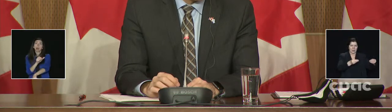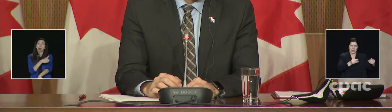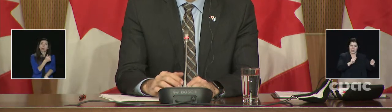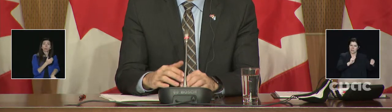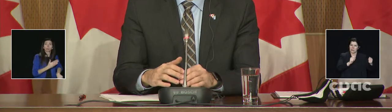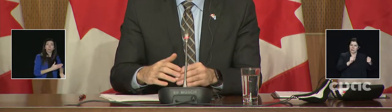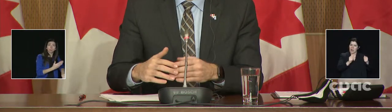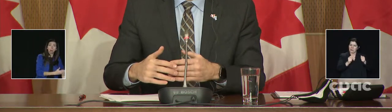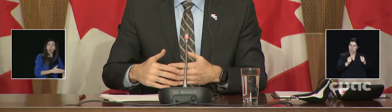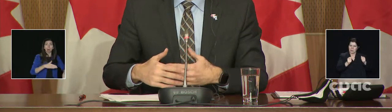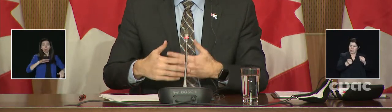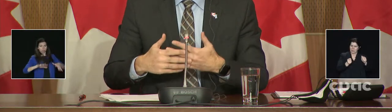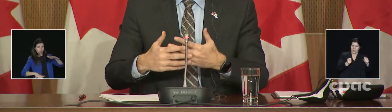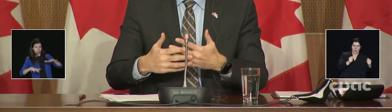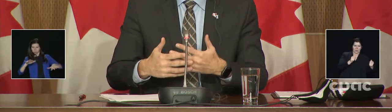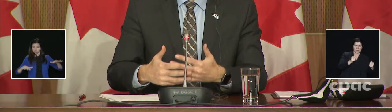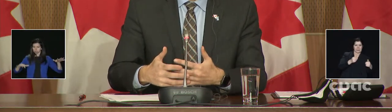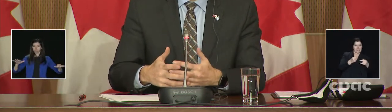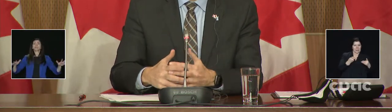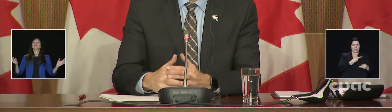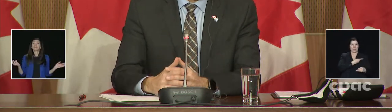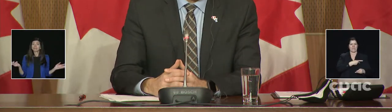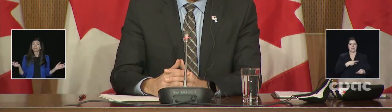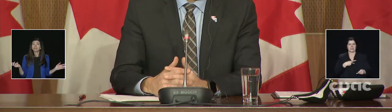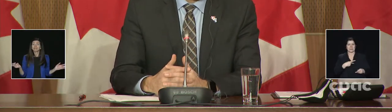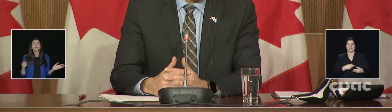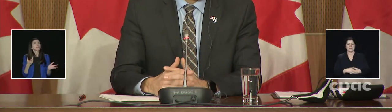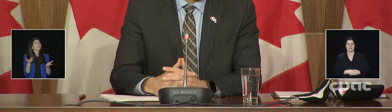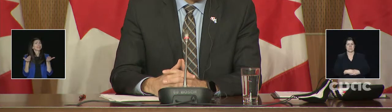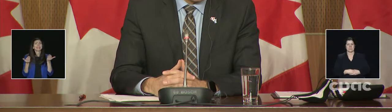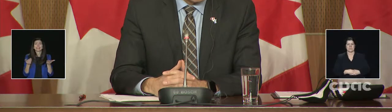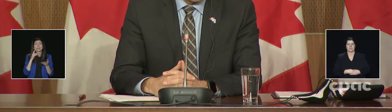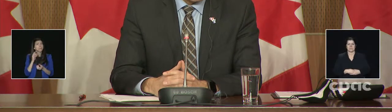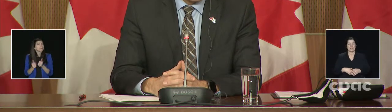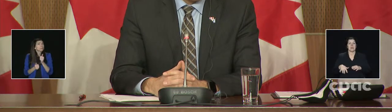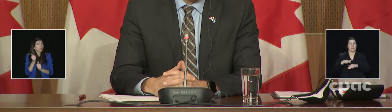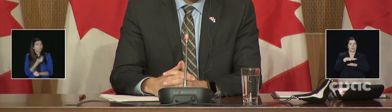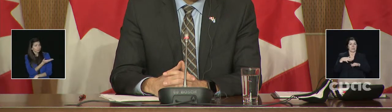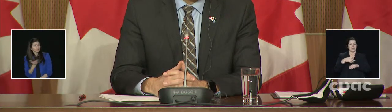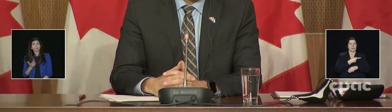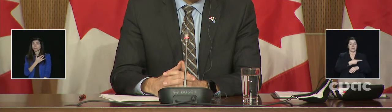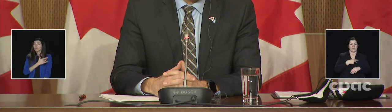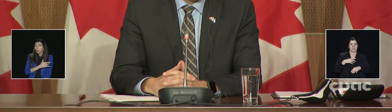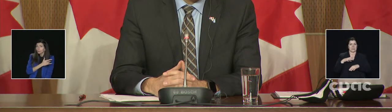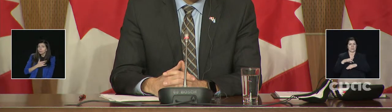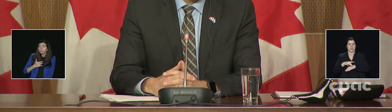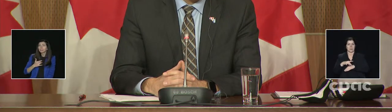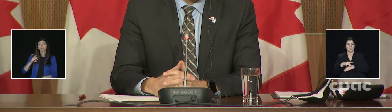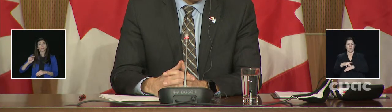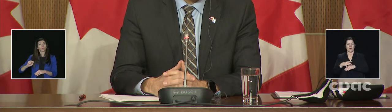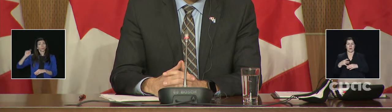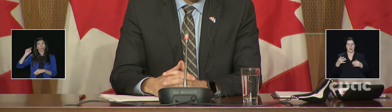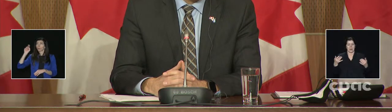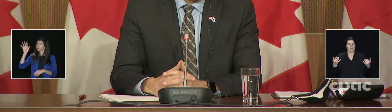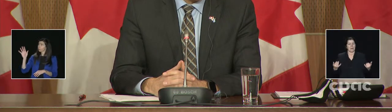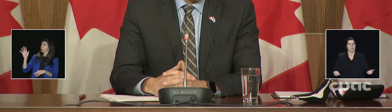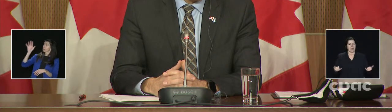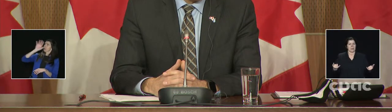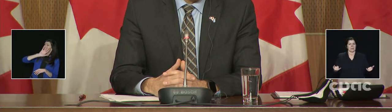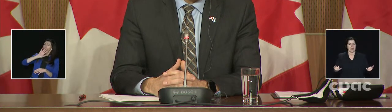with that, we are now, in most provinces and territories, better able and certainly